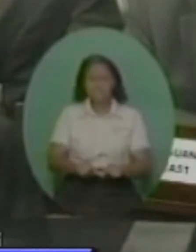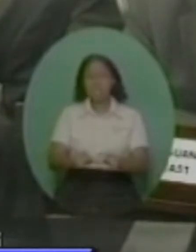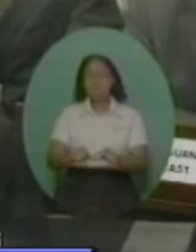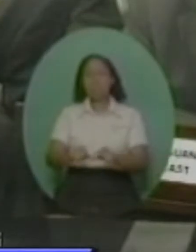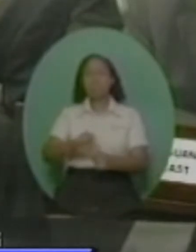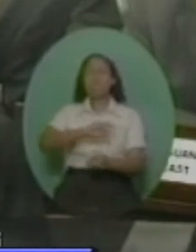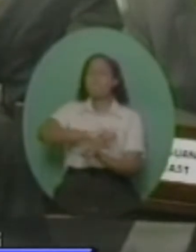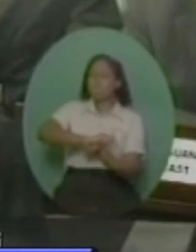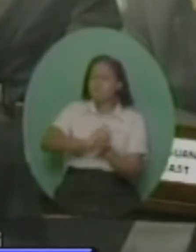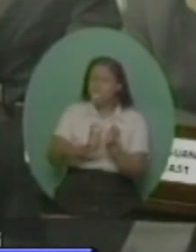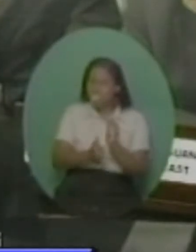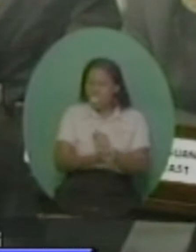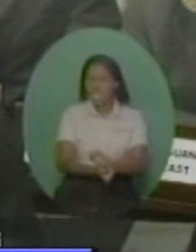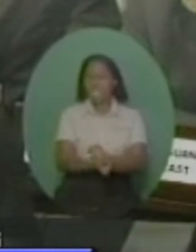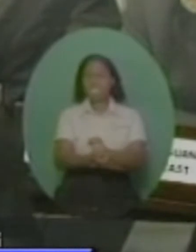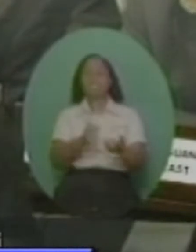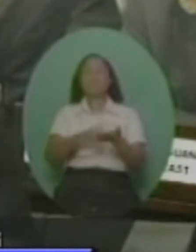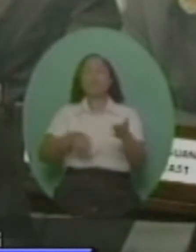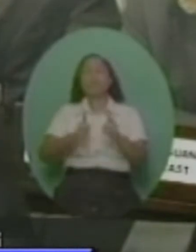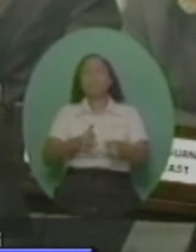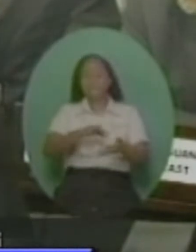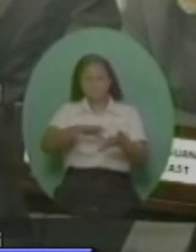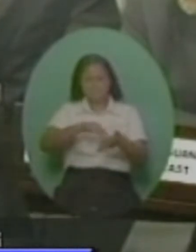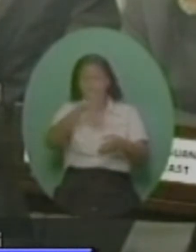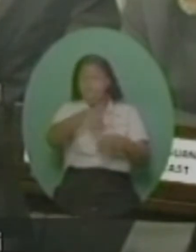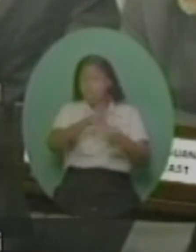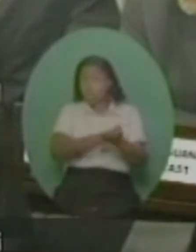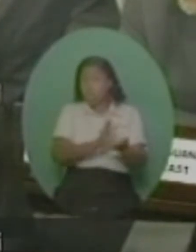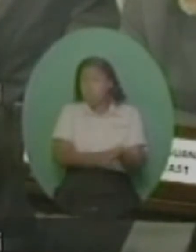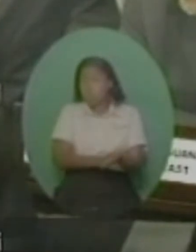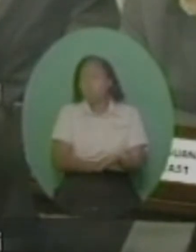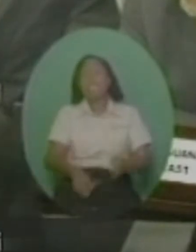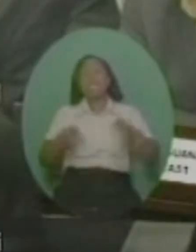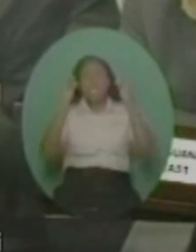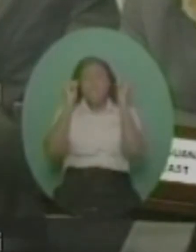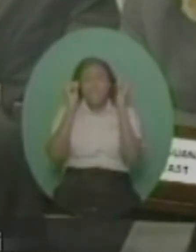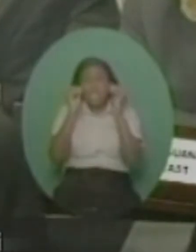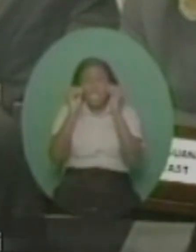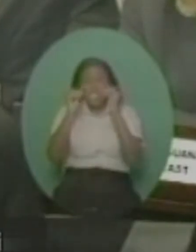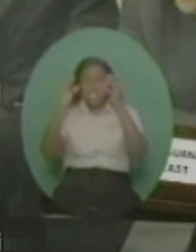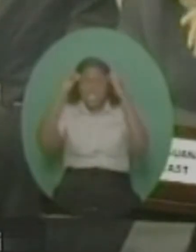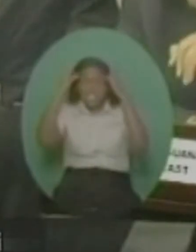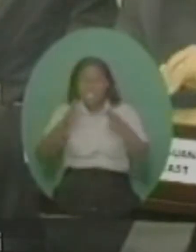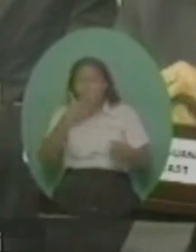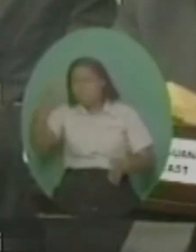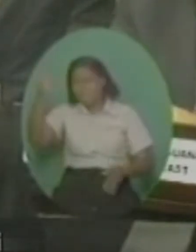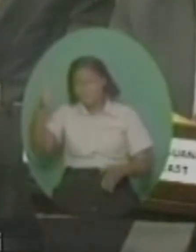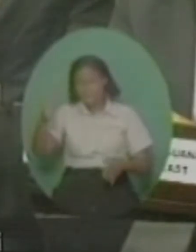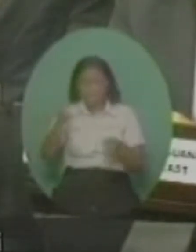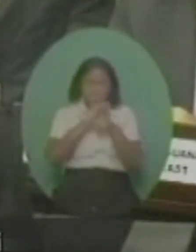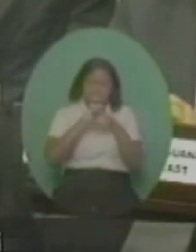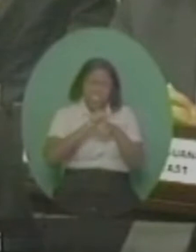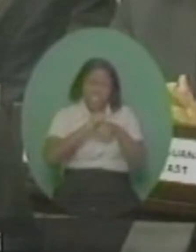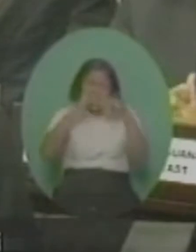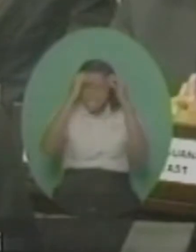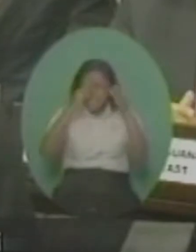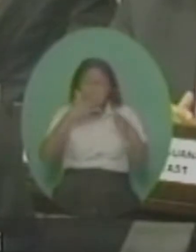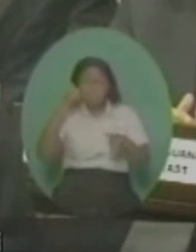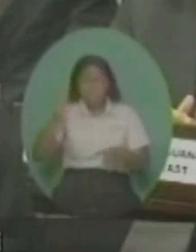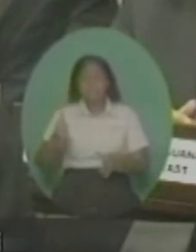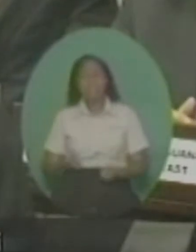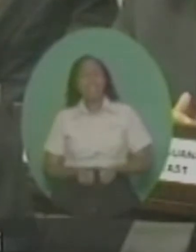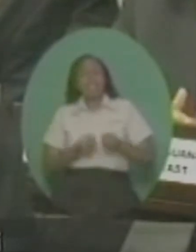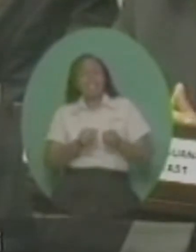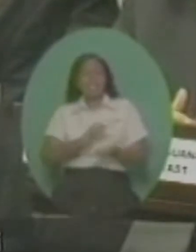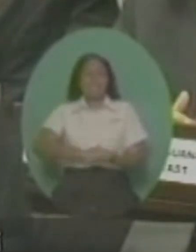reform, teacher training, new teaching methodologies, and technology, in particular the provision of